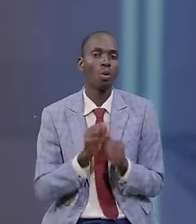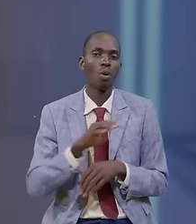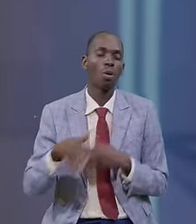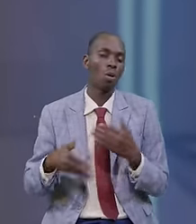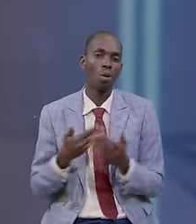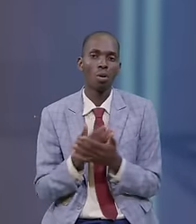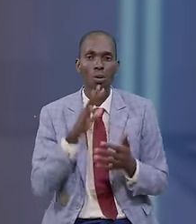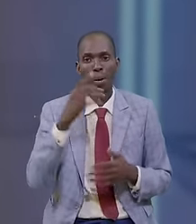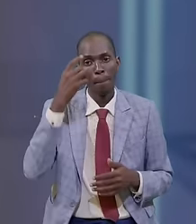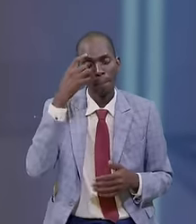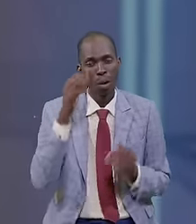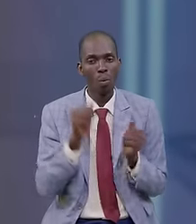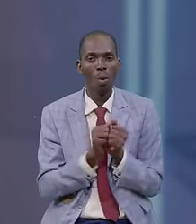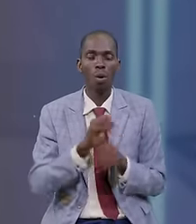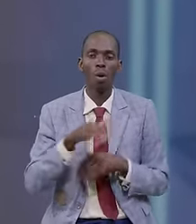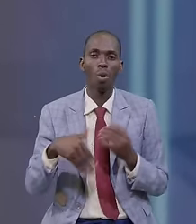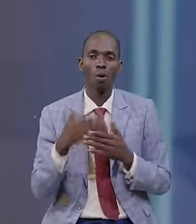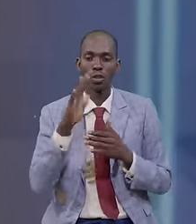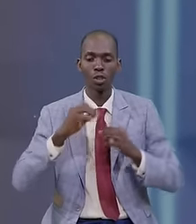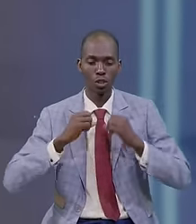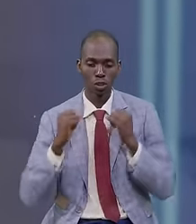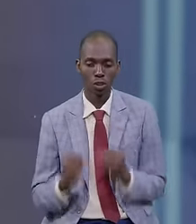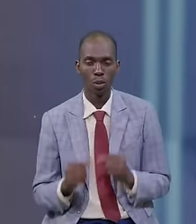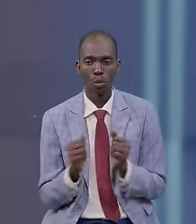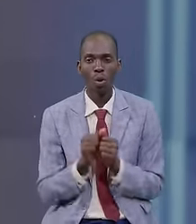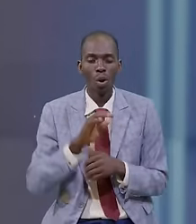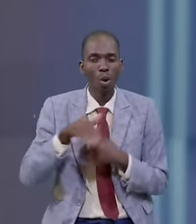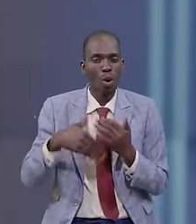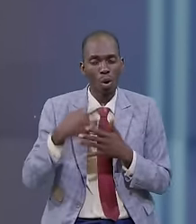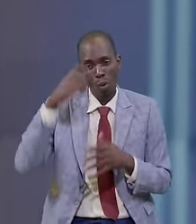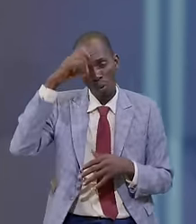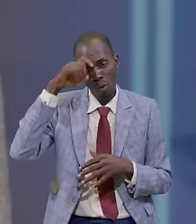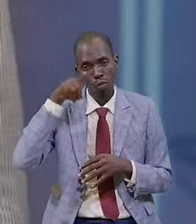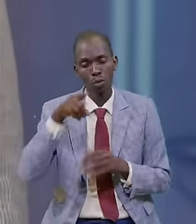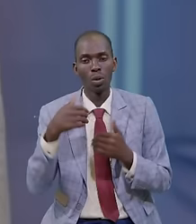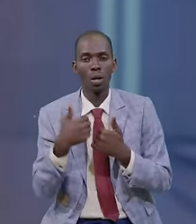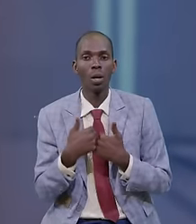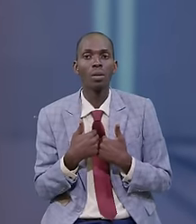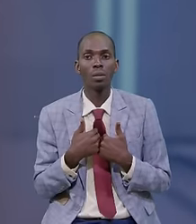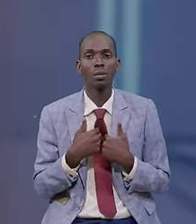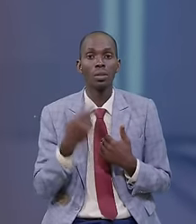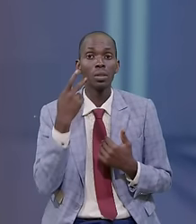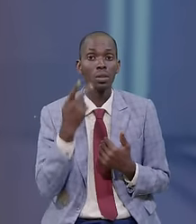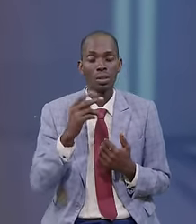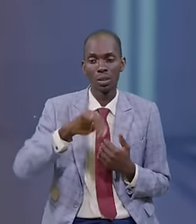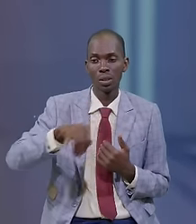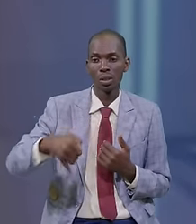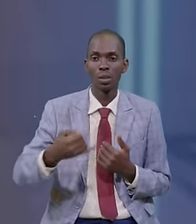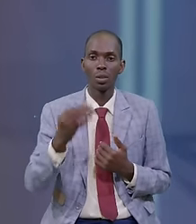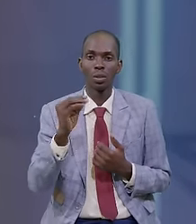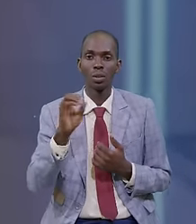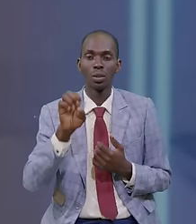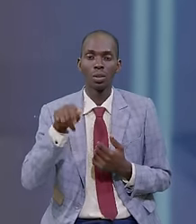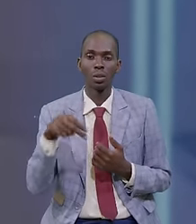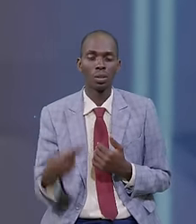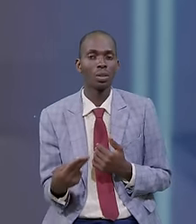all your strength, with all the wisdom you have. You know, Joseph, the dreamer,